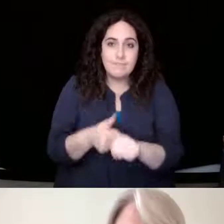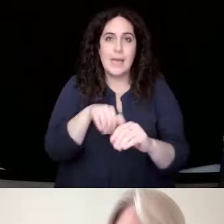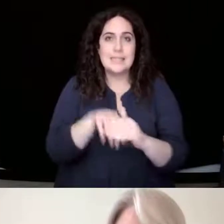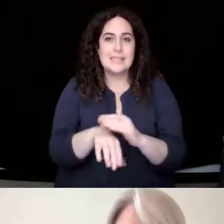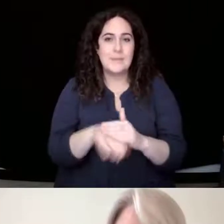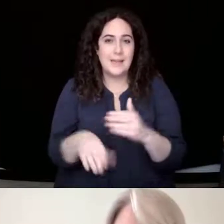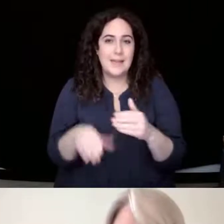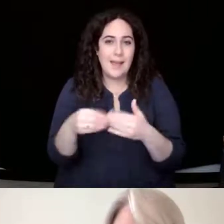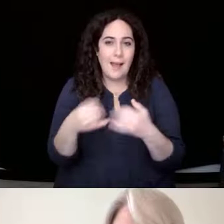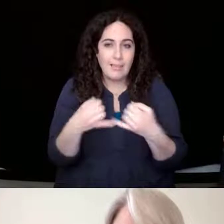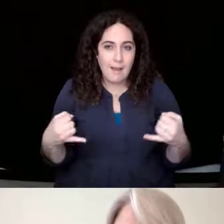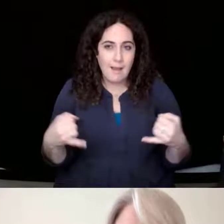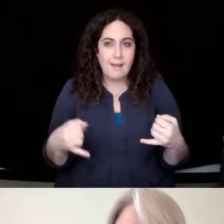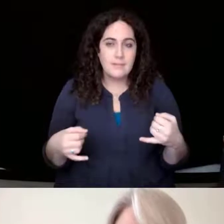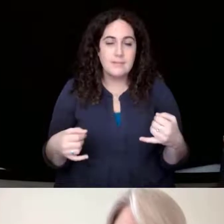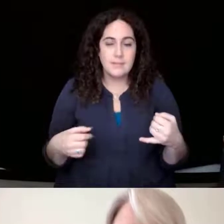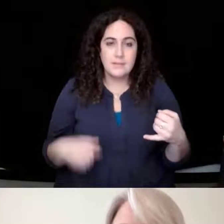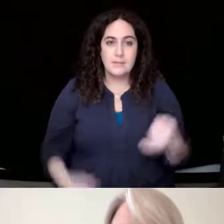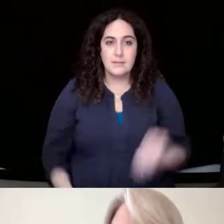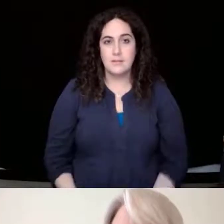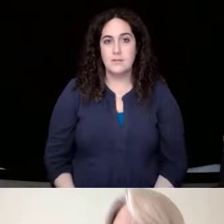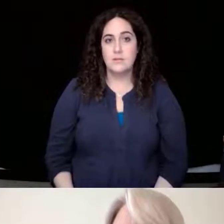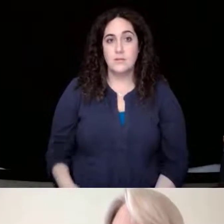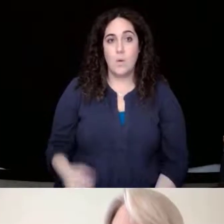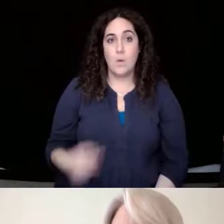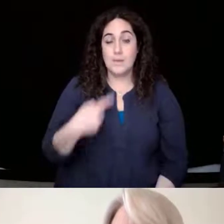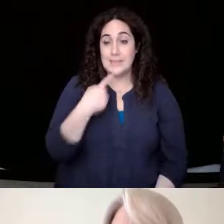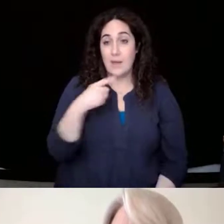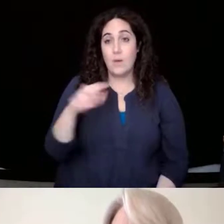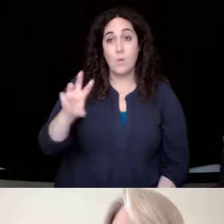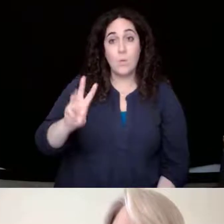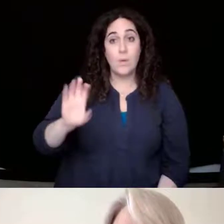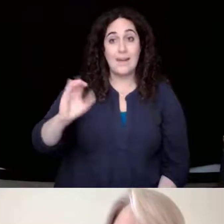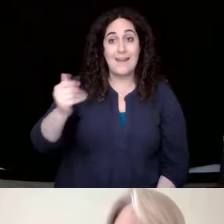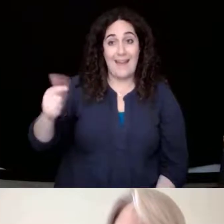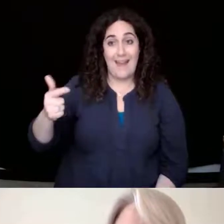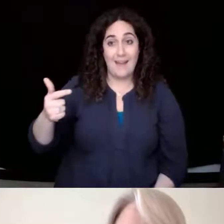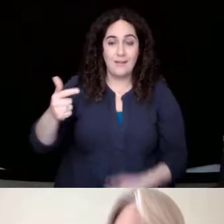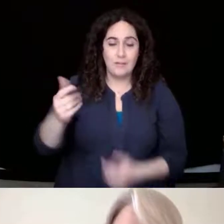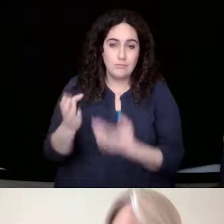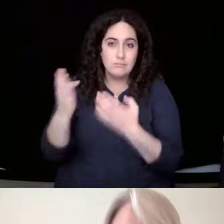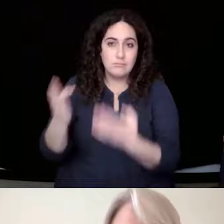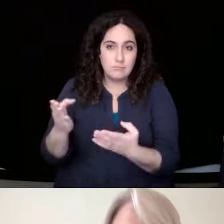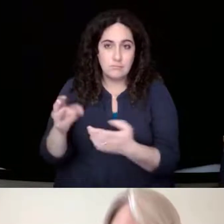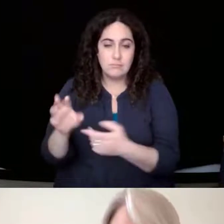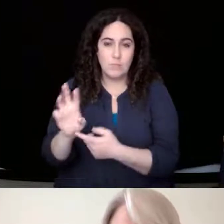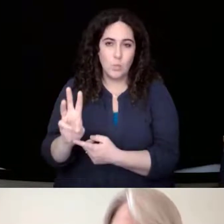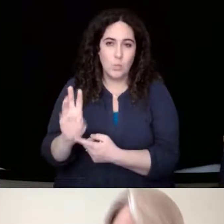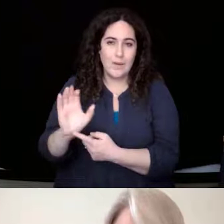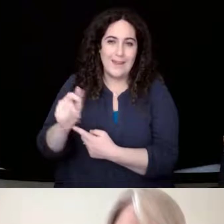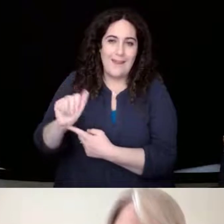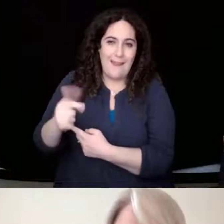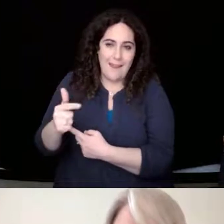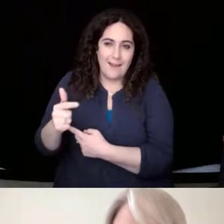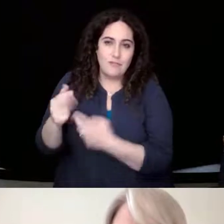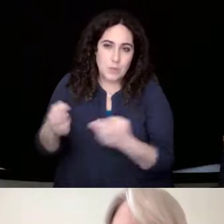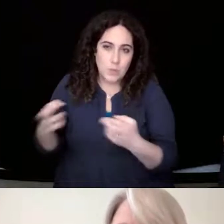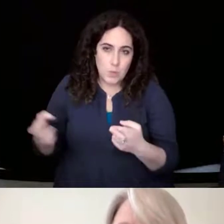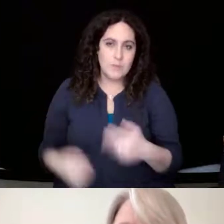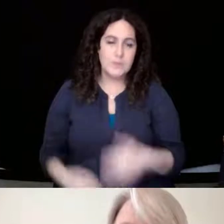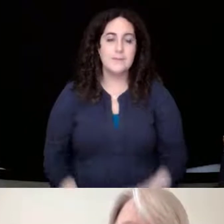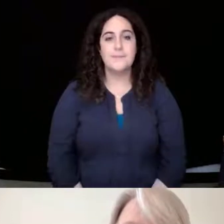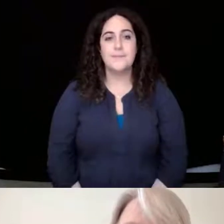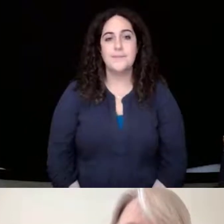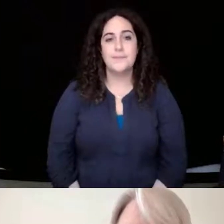an invocation of the WCAG there. And then we are also asking in this model